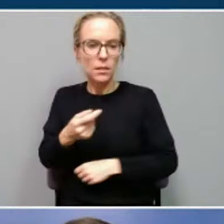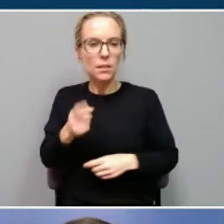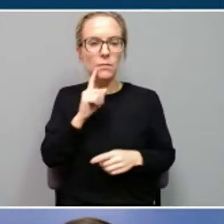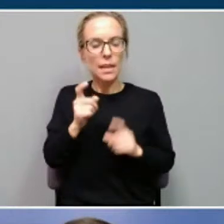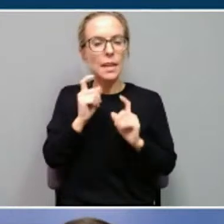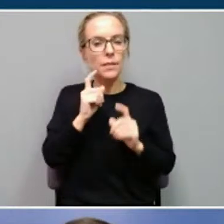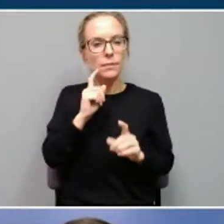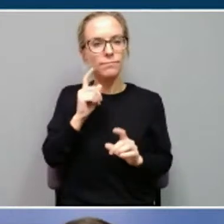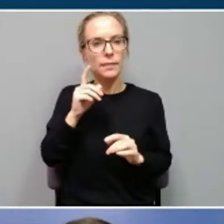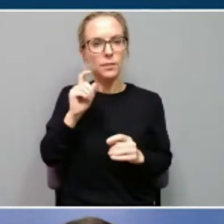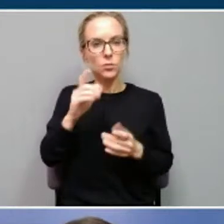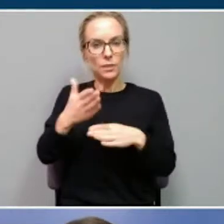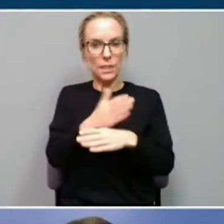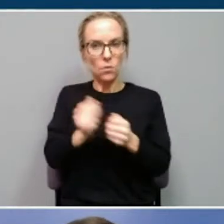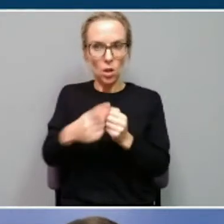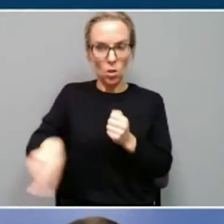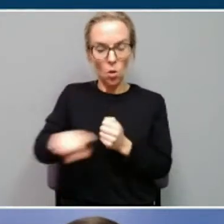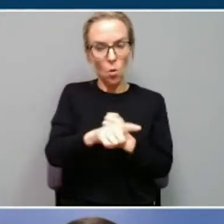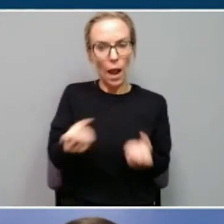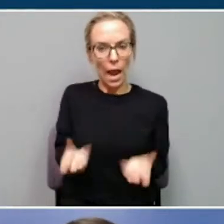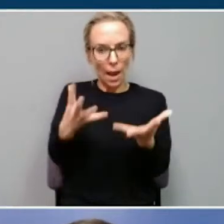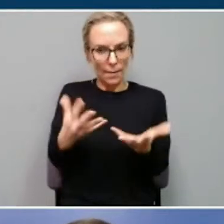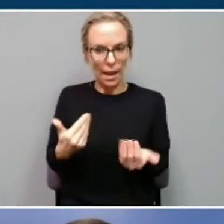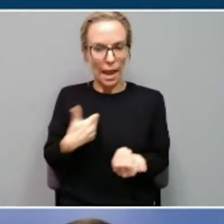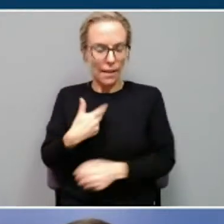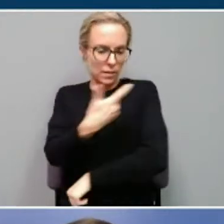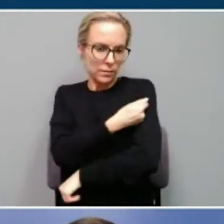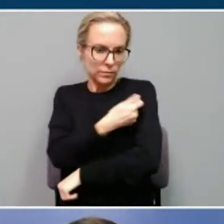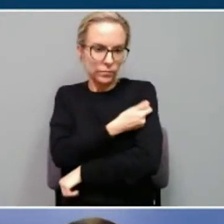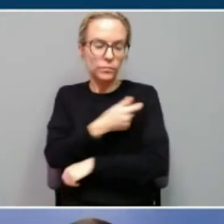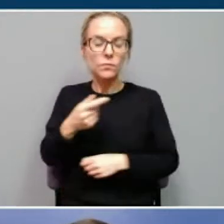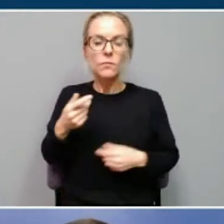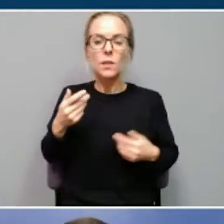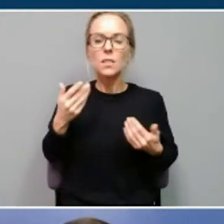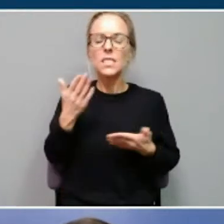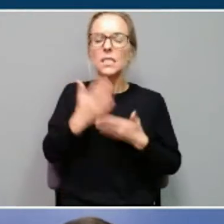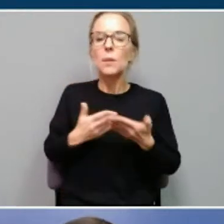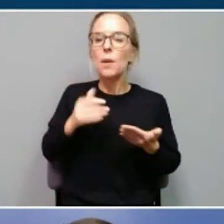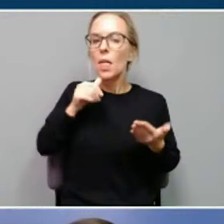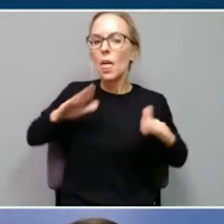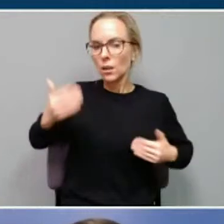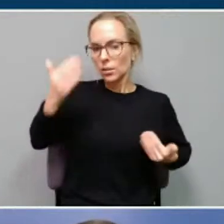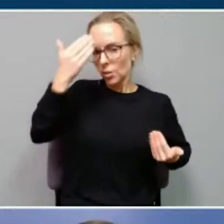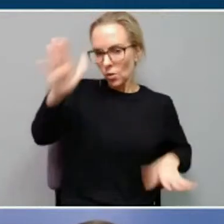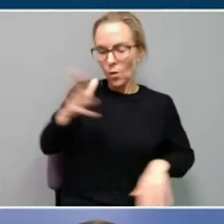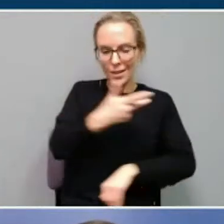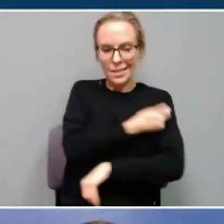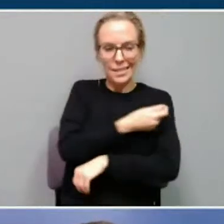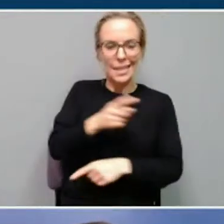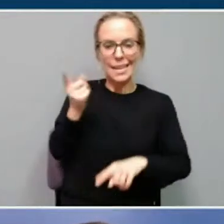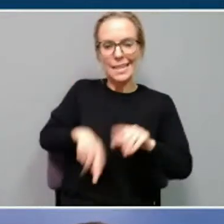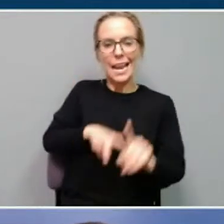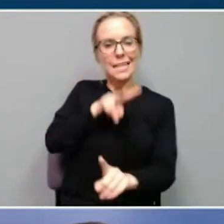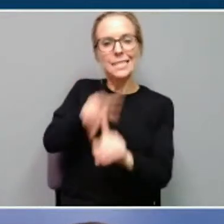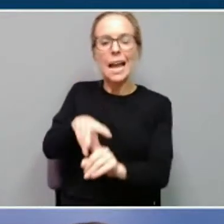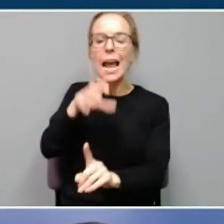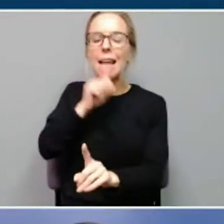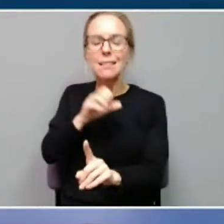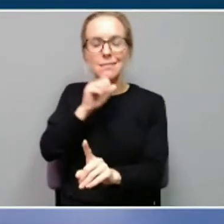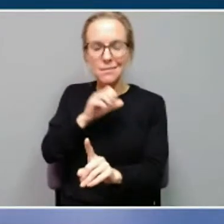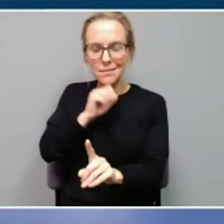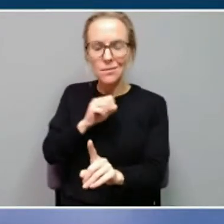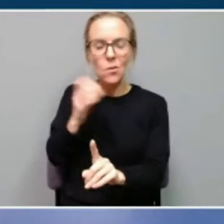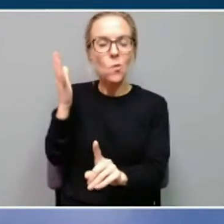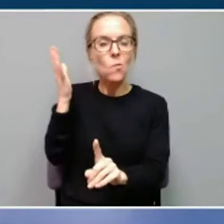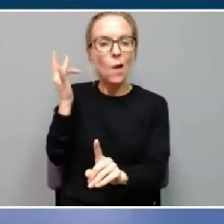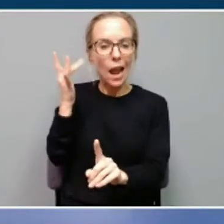number. I'm also told that some of the unknowns right now in our system, they can assign an age to based on